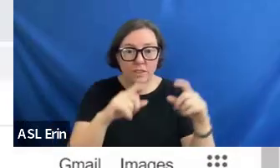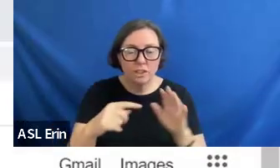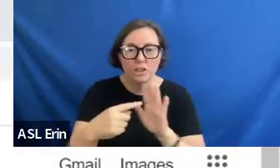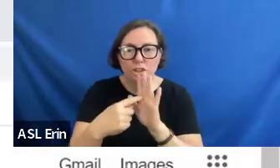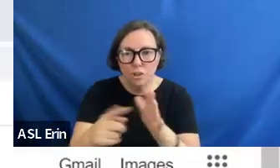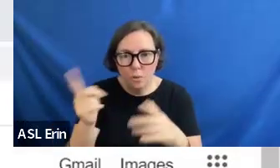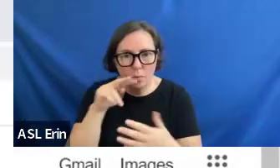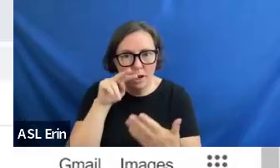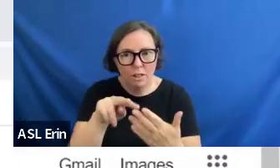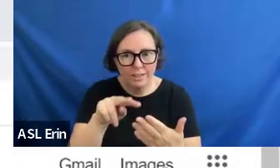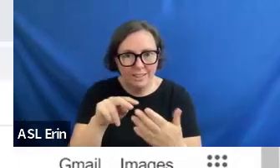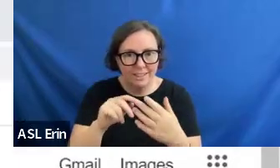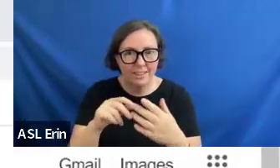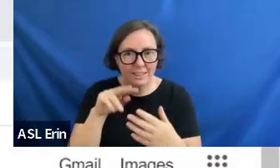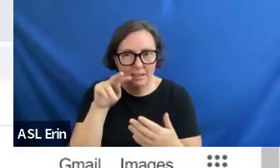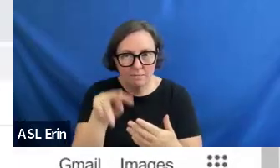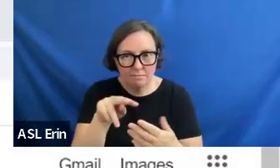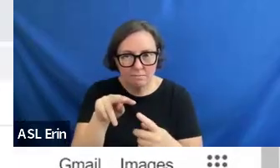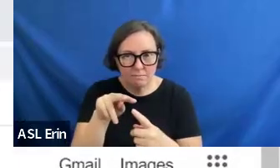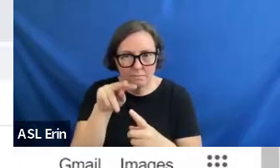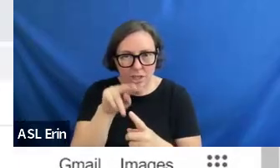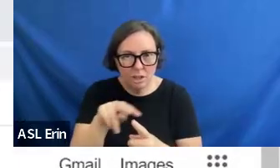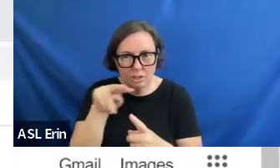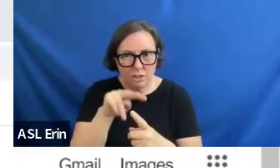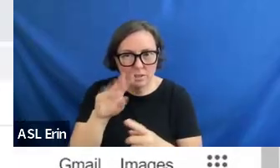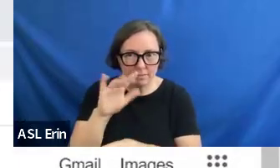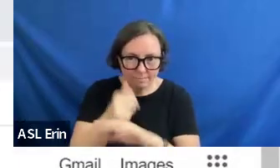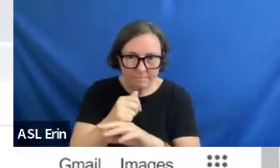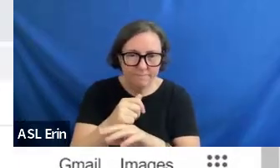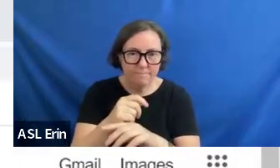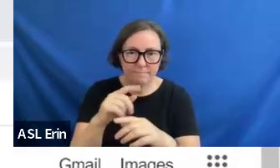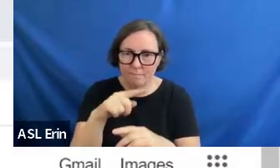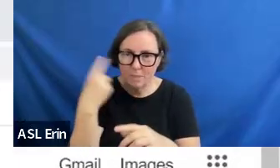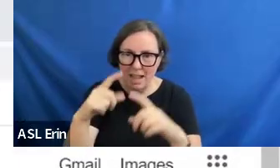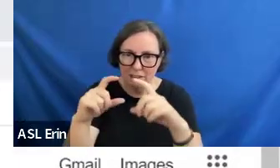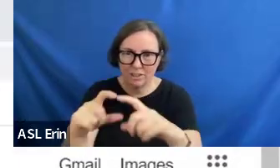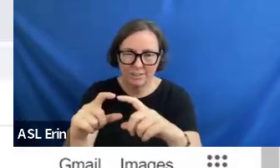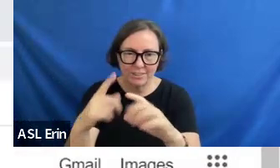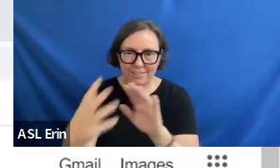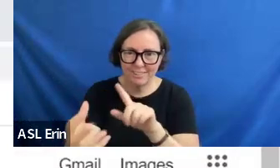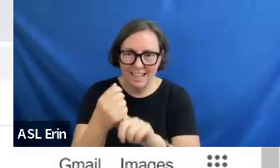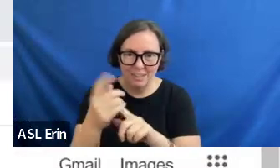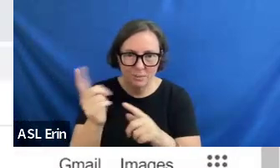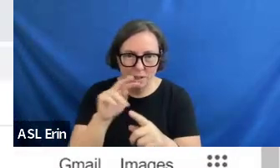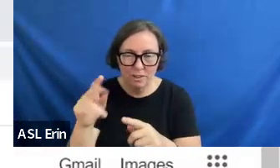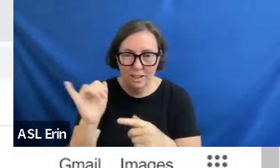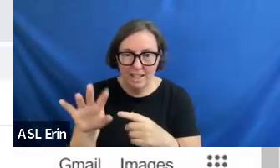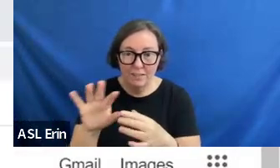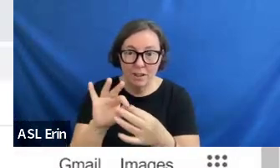is detected. This happens when you stare at one spot long enough. To unlock, simply move your gaze